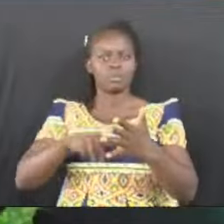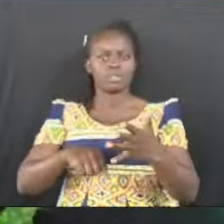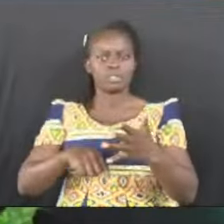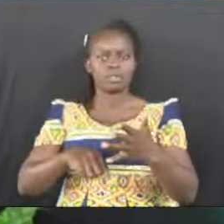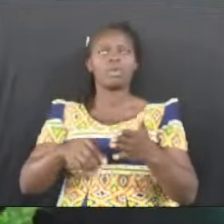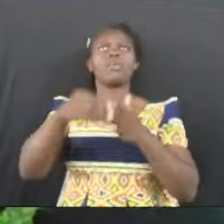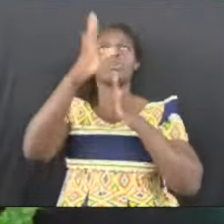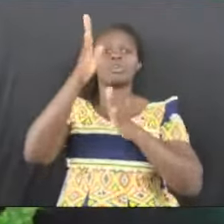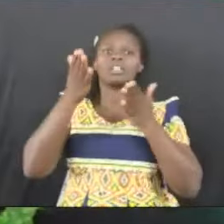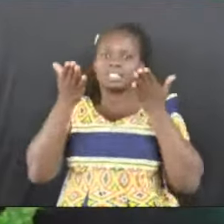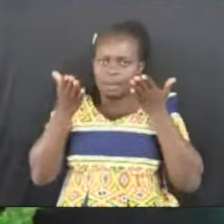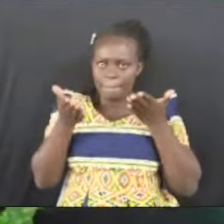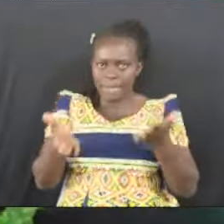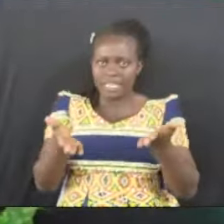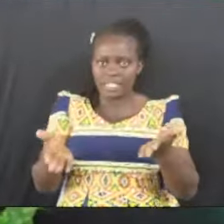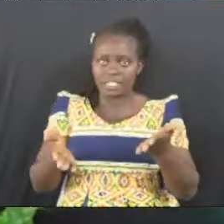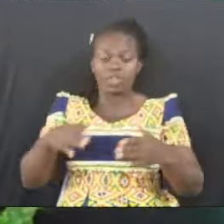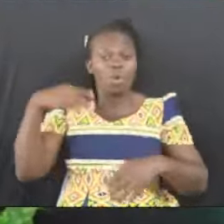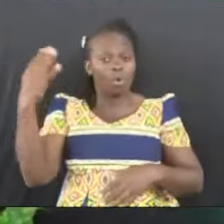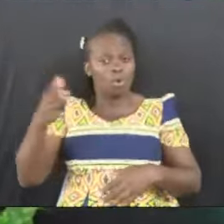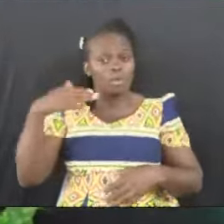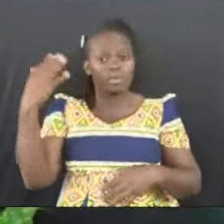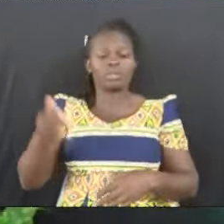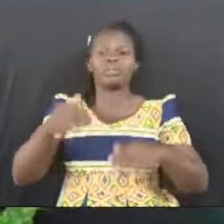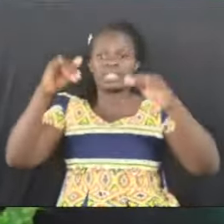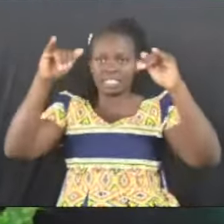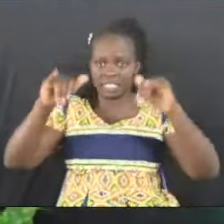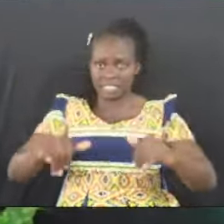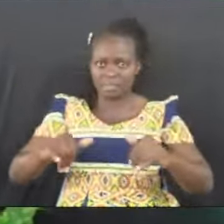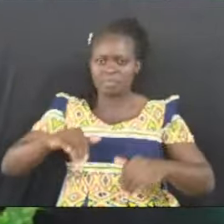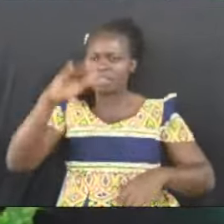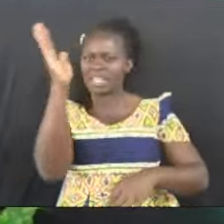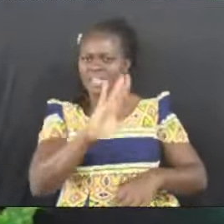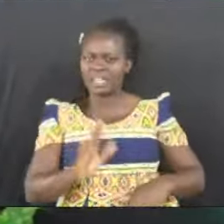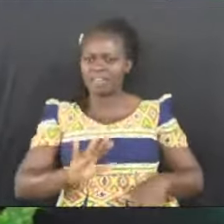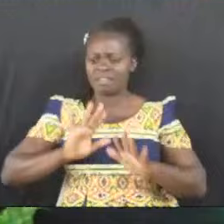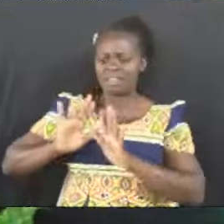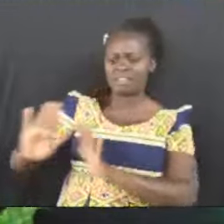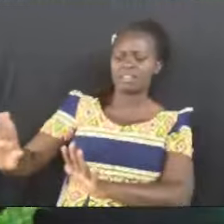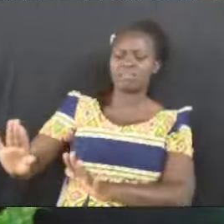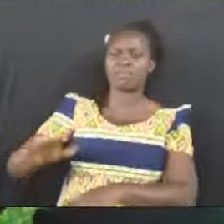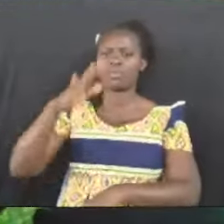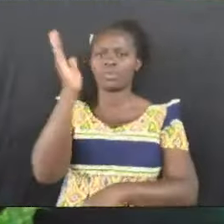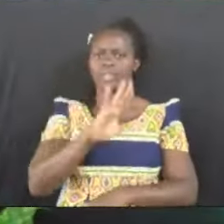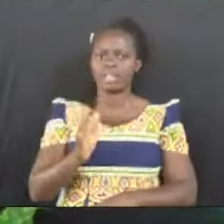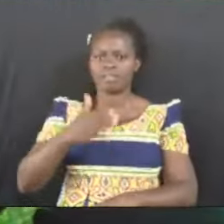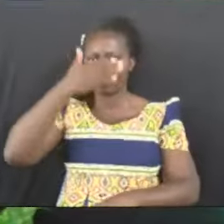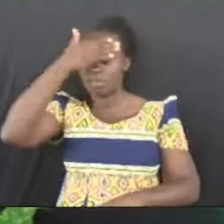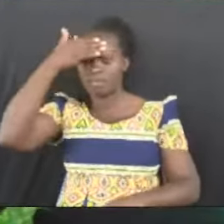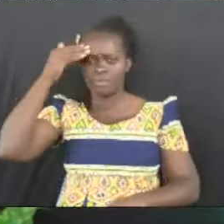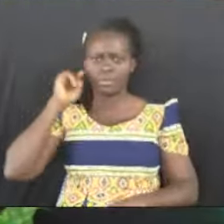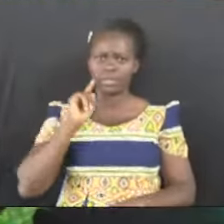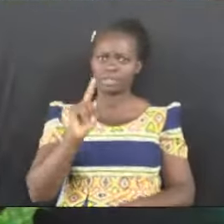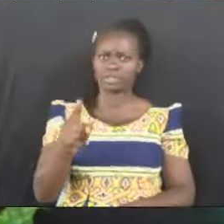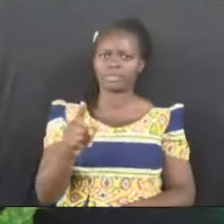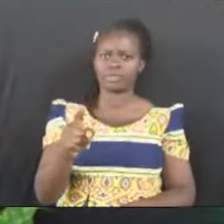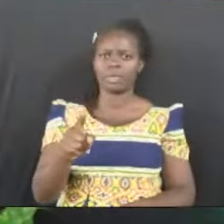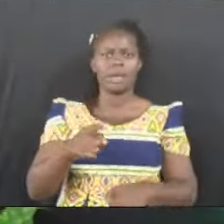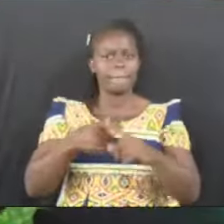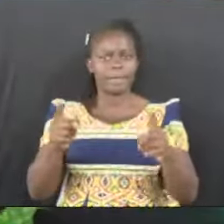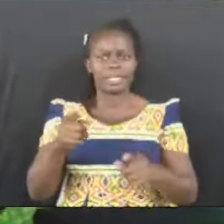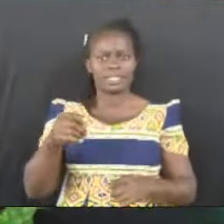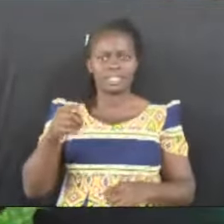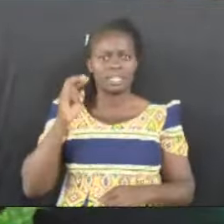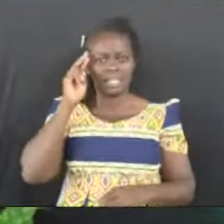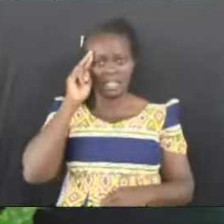us, always. He will not abandon us. He will not forsake us. But you have to remember,